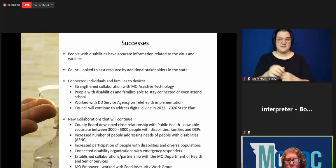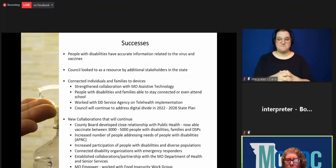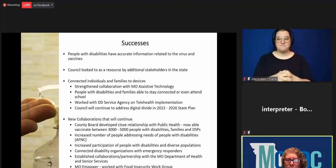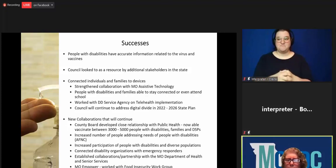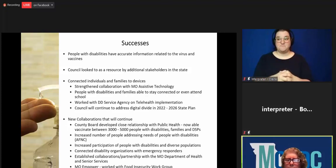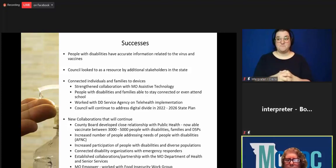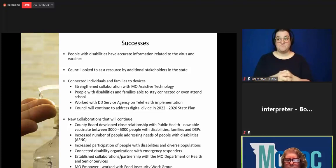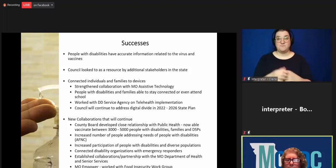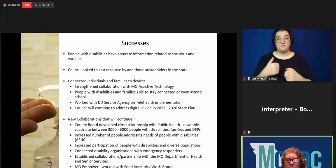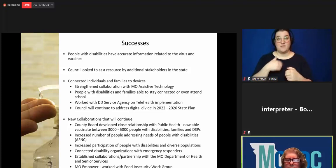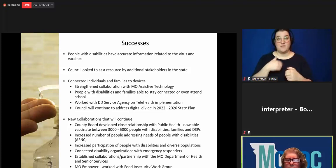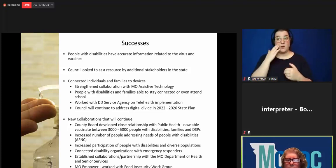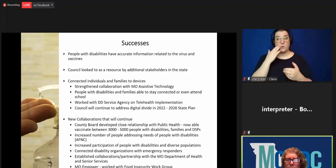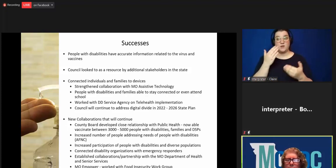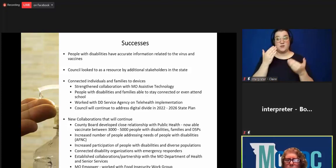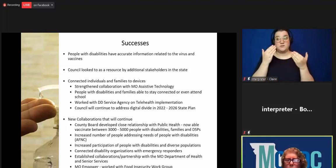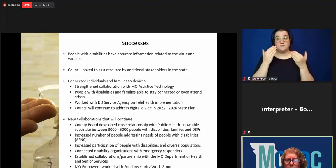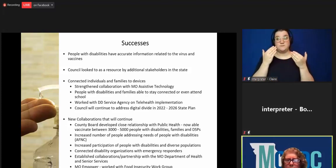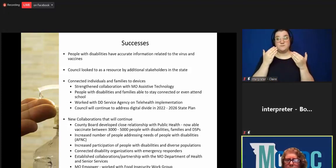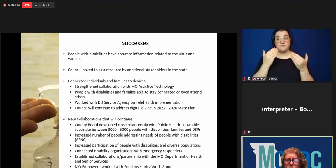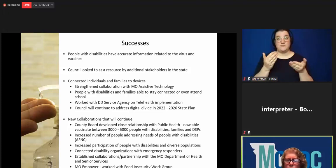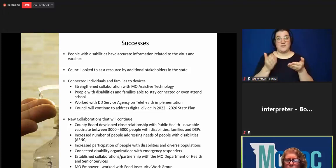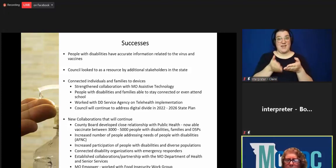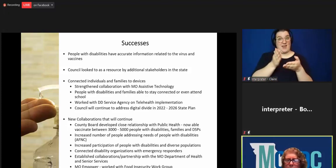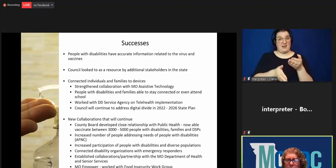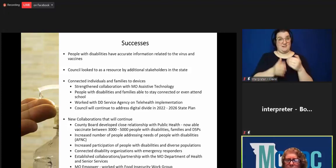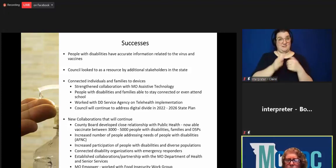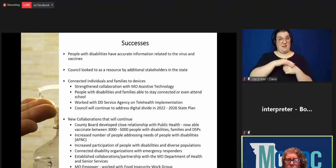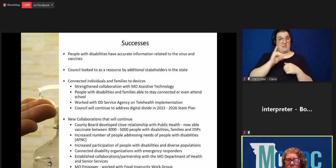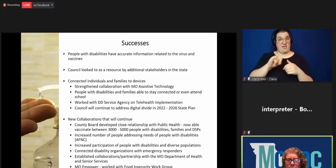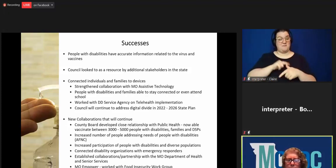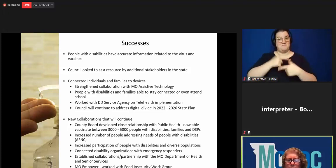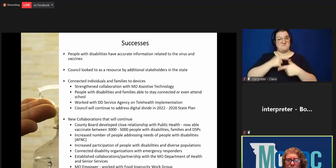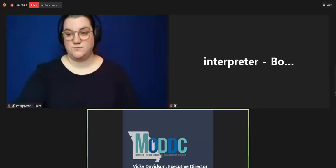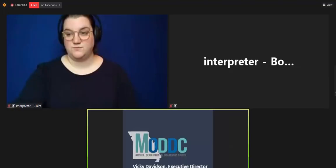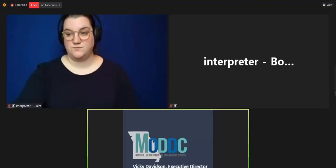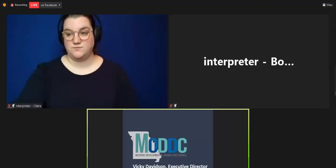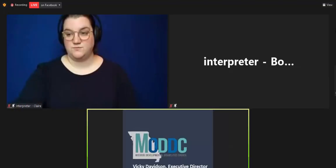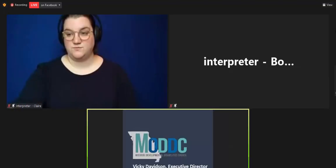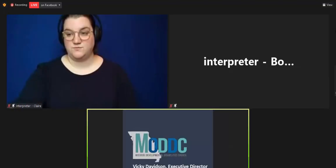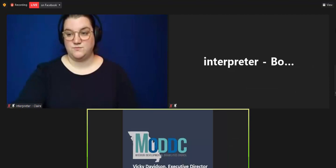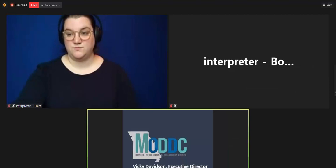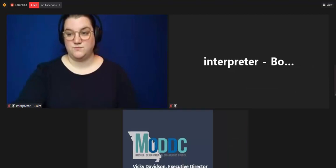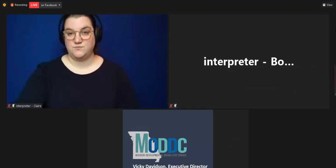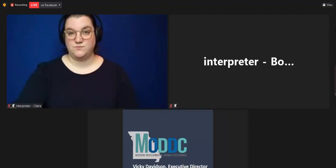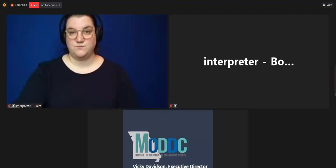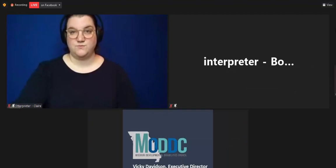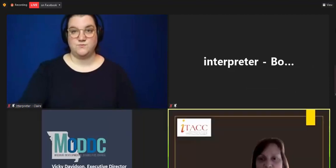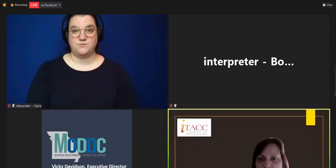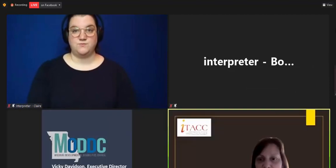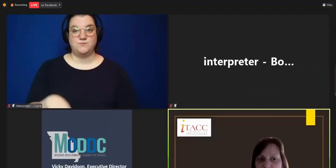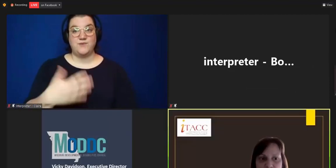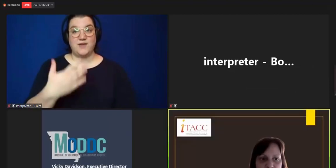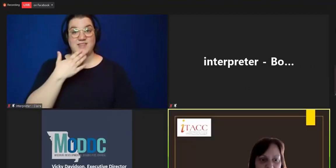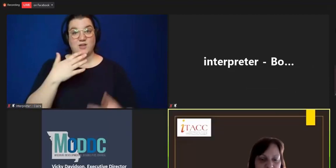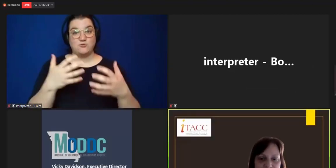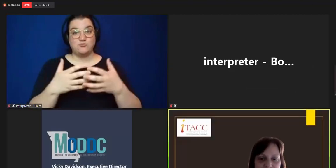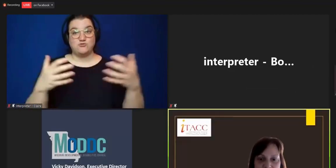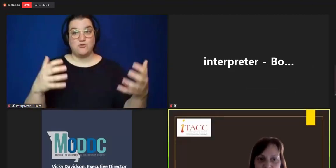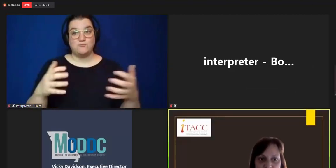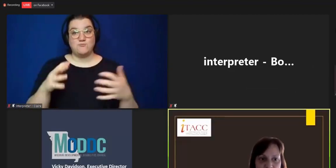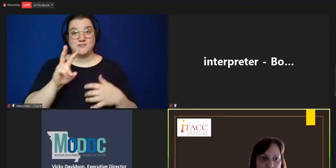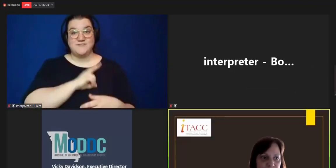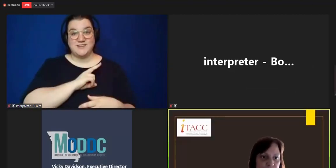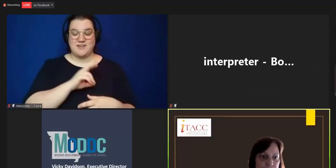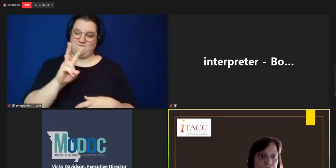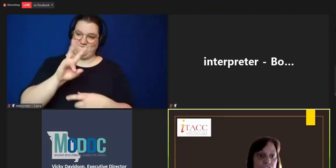I'm going to go ahead and end on this and turn it back to Angela. Thanks so much, Vicki, for all of your successes